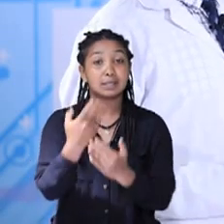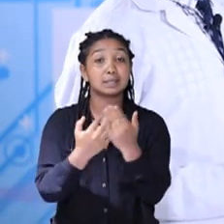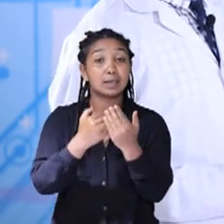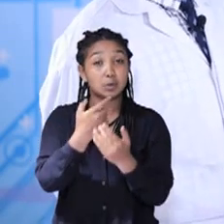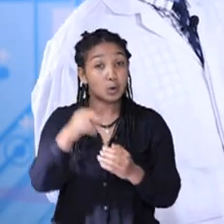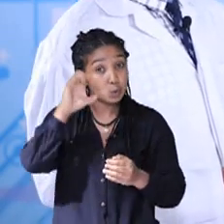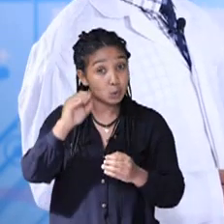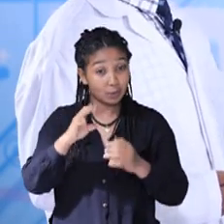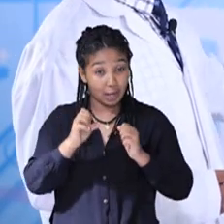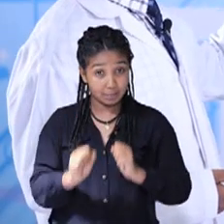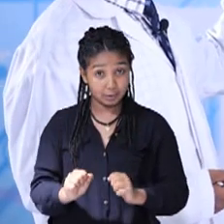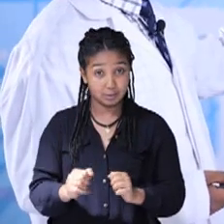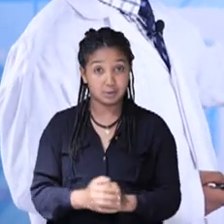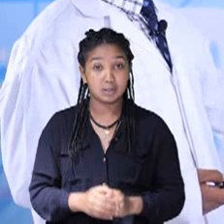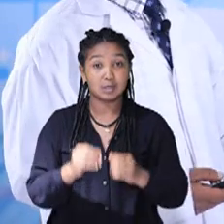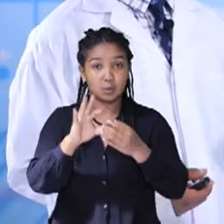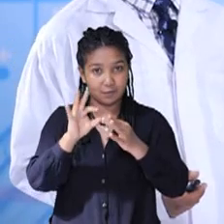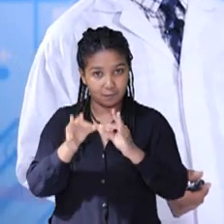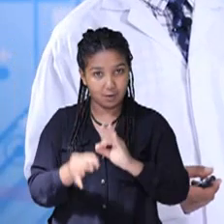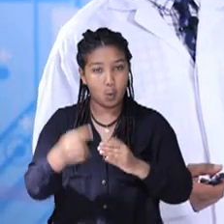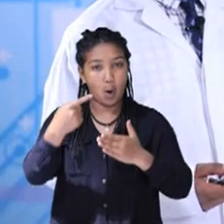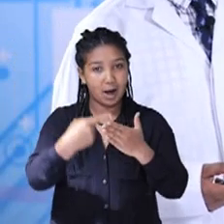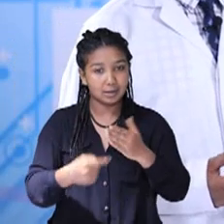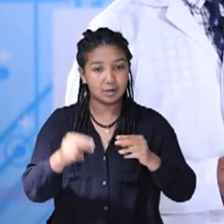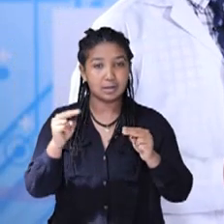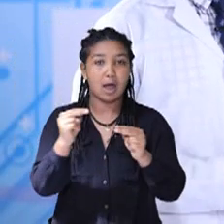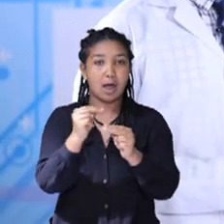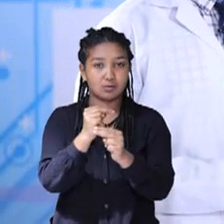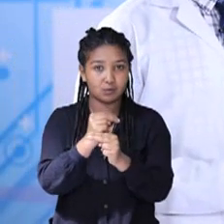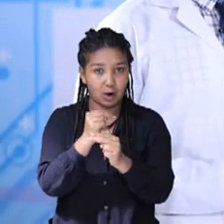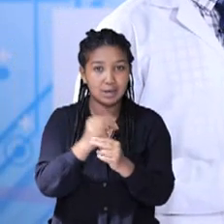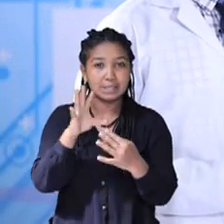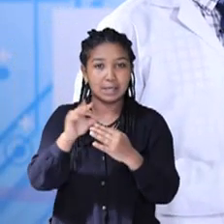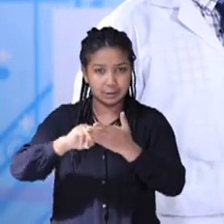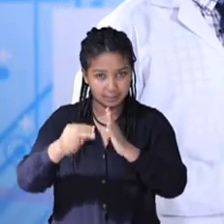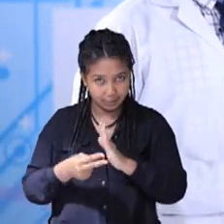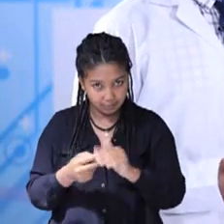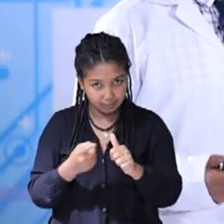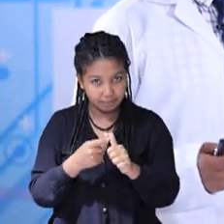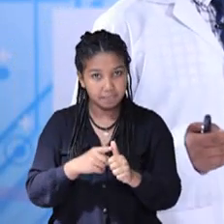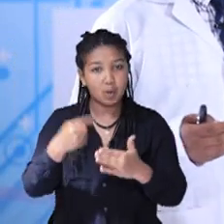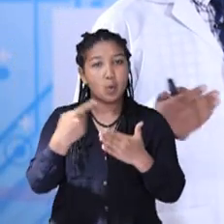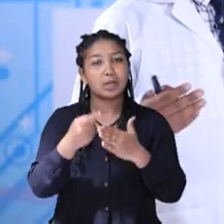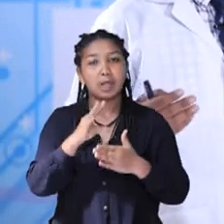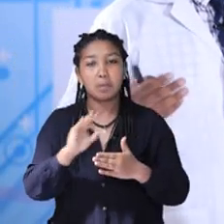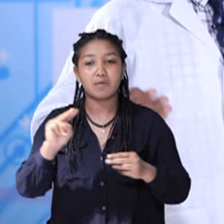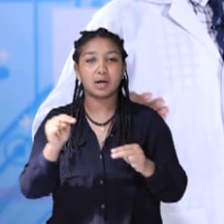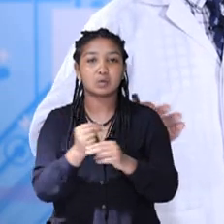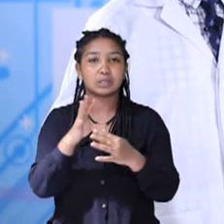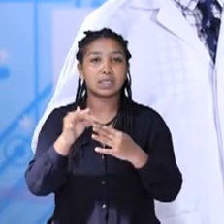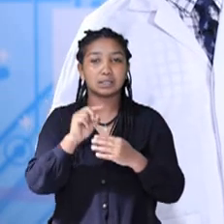discuss, or you should be able to define what natural selection means, what type of